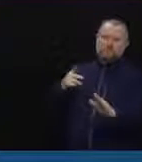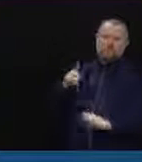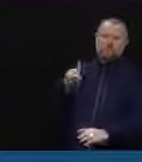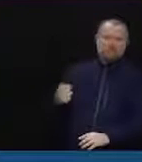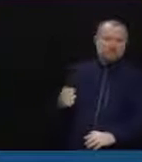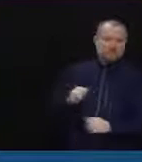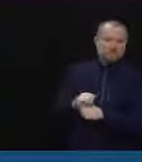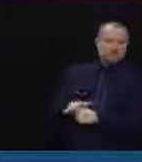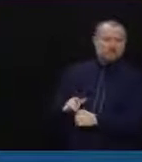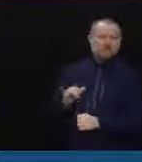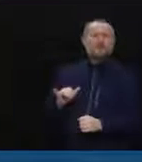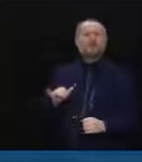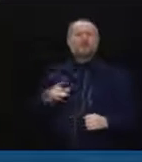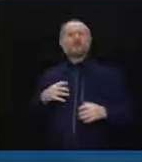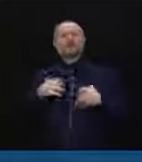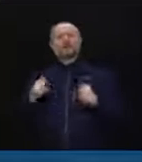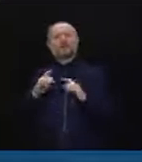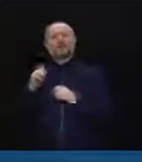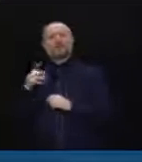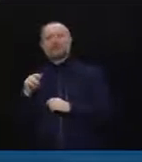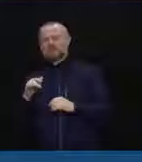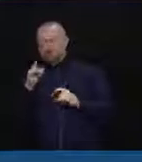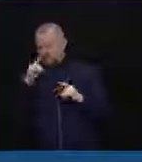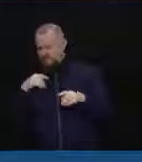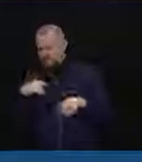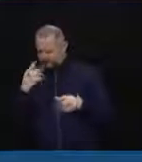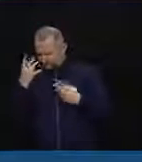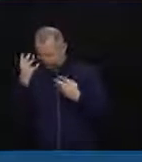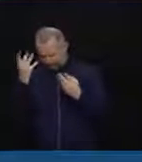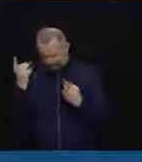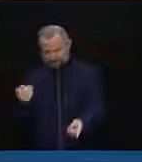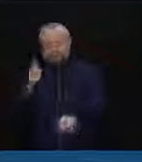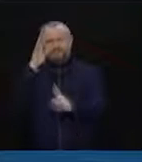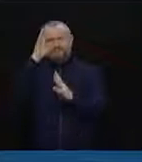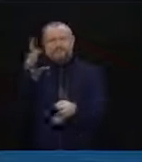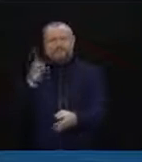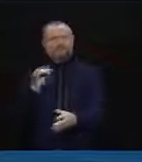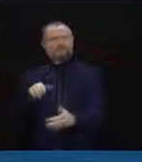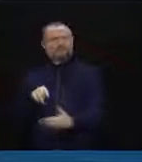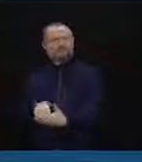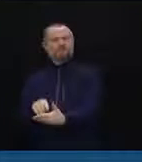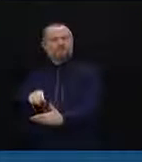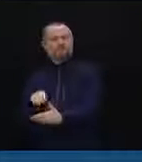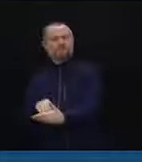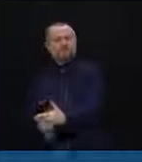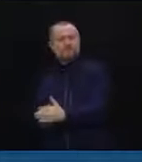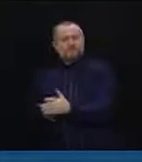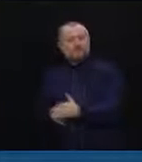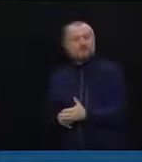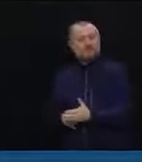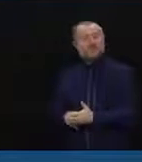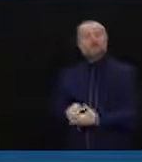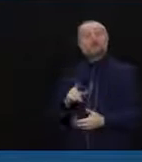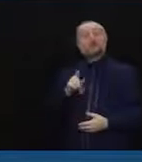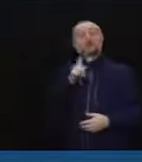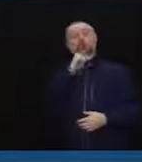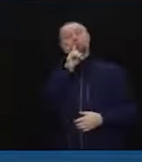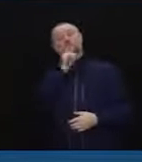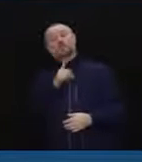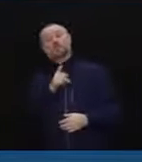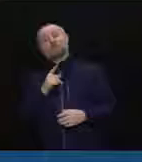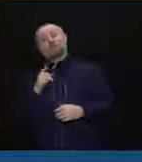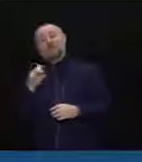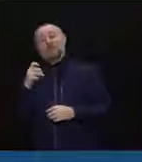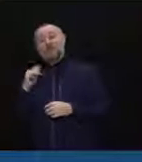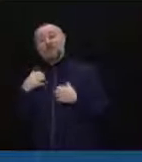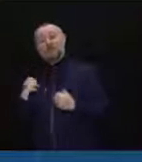It was the State Health Department's clinical definition of multi-system inflammatory syndrome in children that formed the